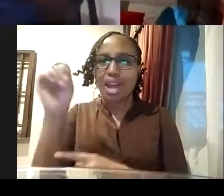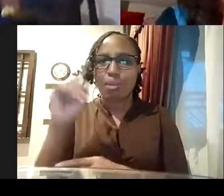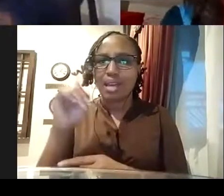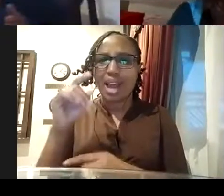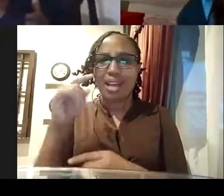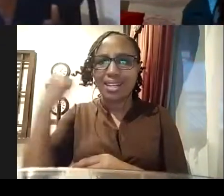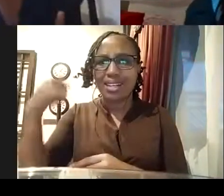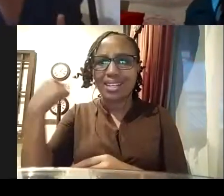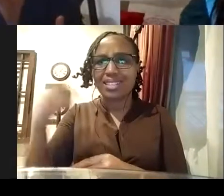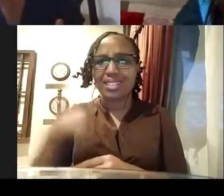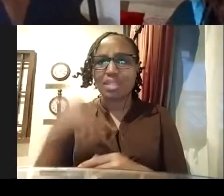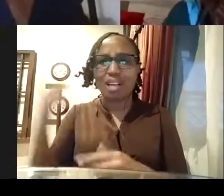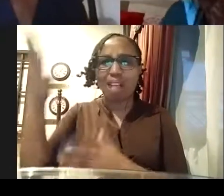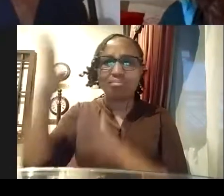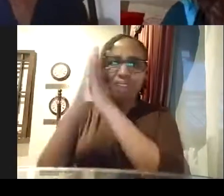like, what's happening?